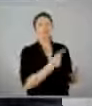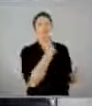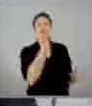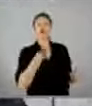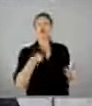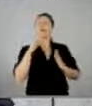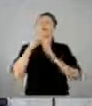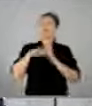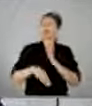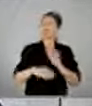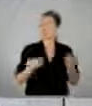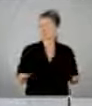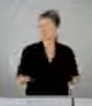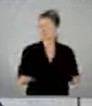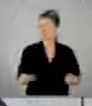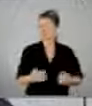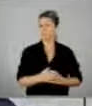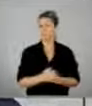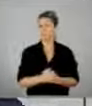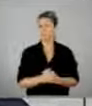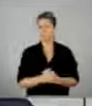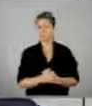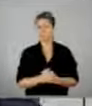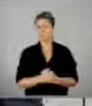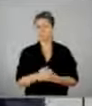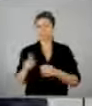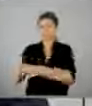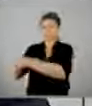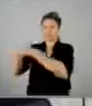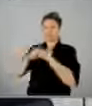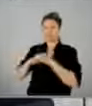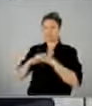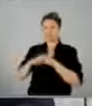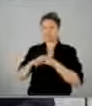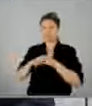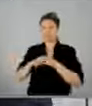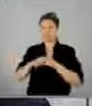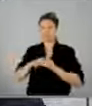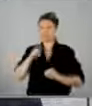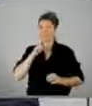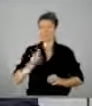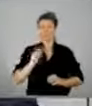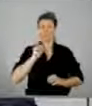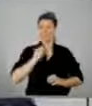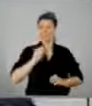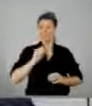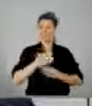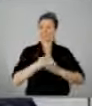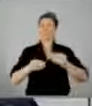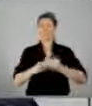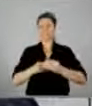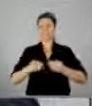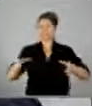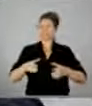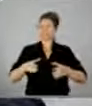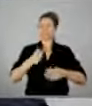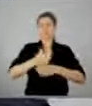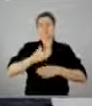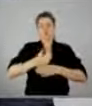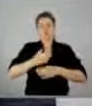What is your advice on the exact time your office knew about this alleged rape? What is your advice on that? You've obviously been speaking to people in your office about it. Well,